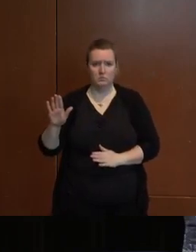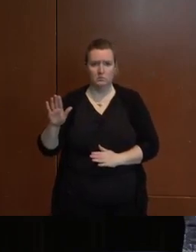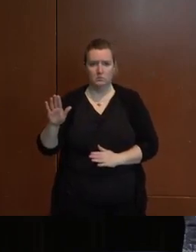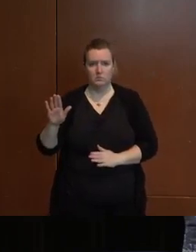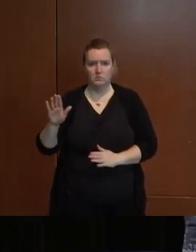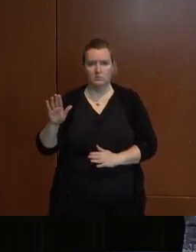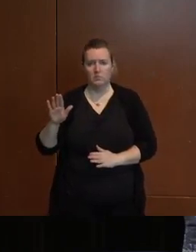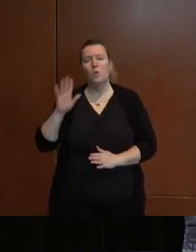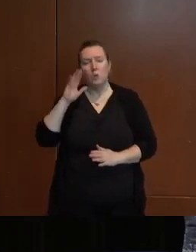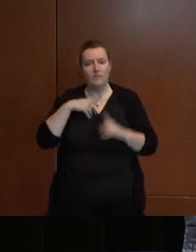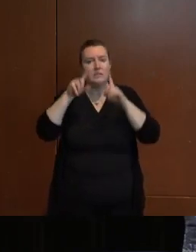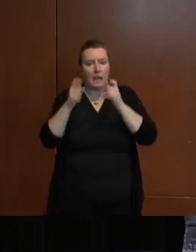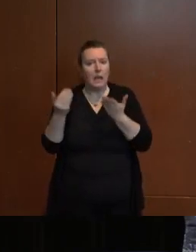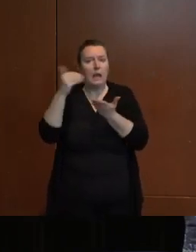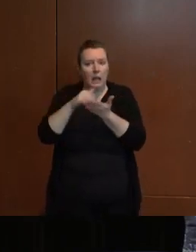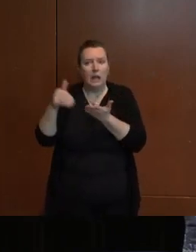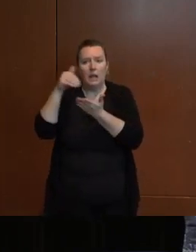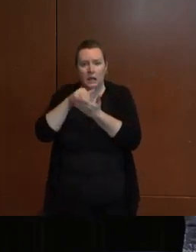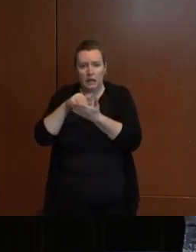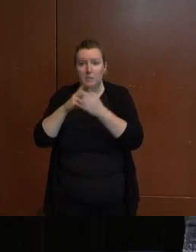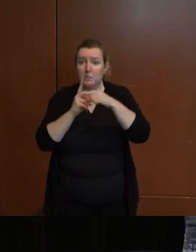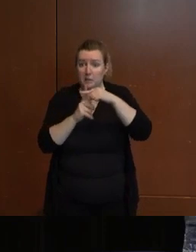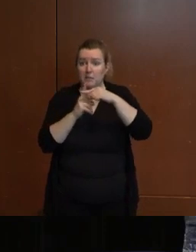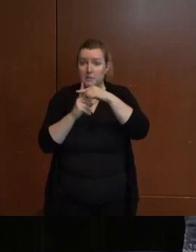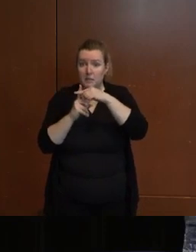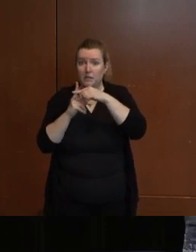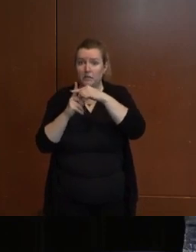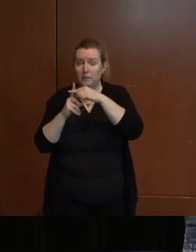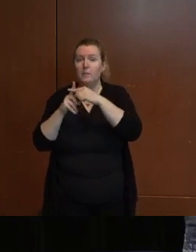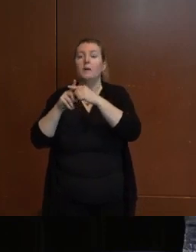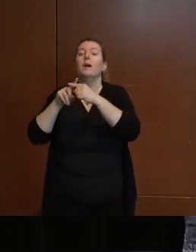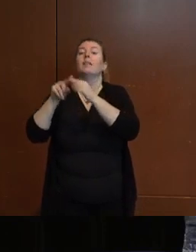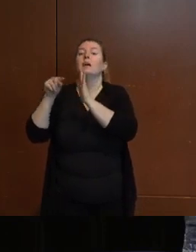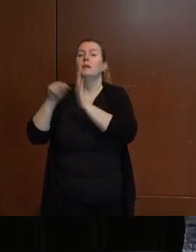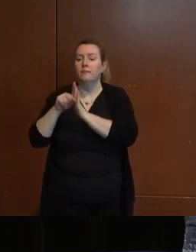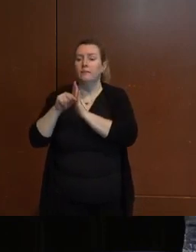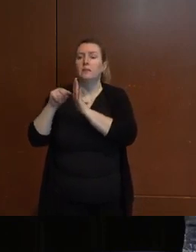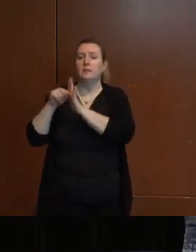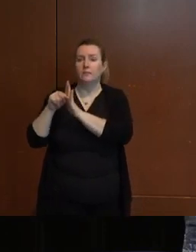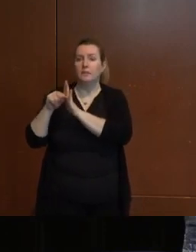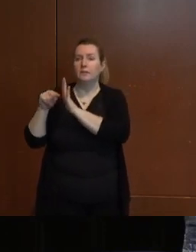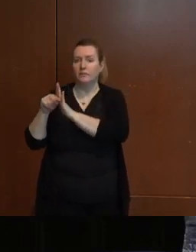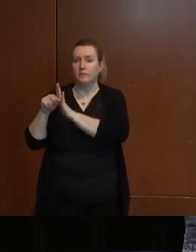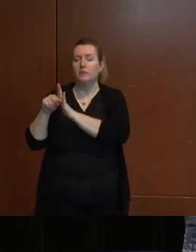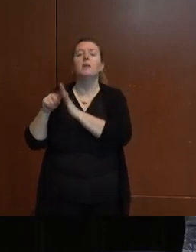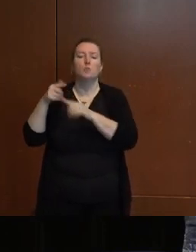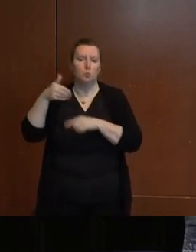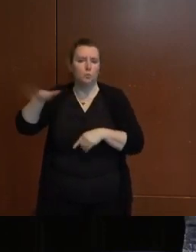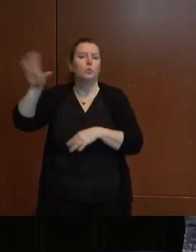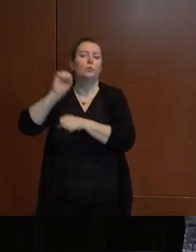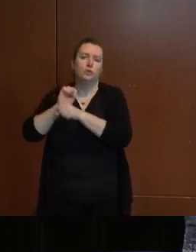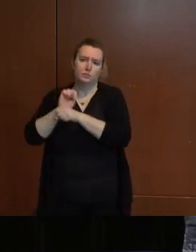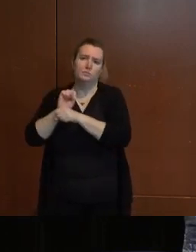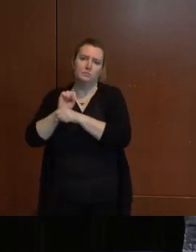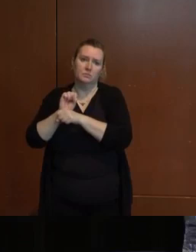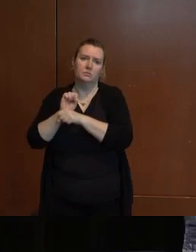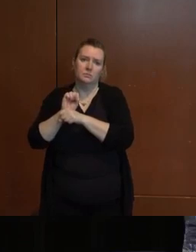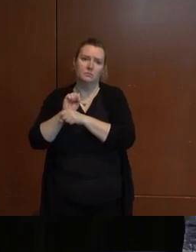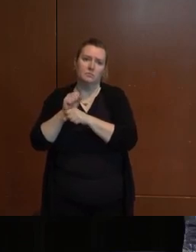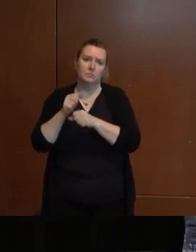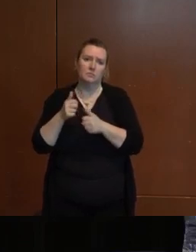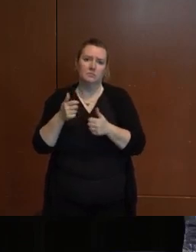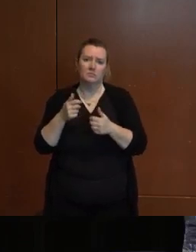home and testing is difficult. So our basic rule comes down to this, which is a little bit confusing, but at least 1 week after the symptoms